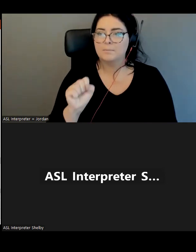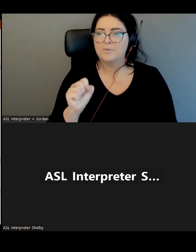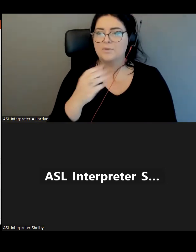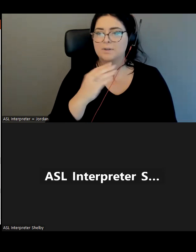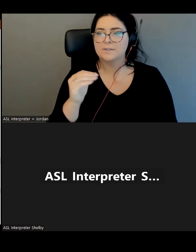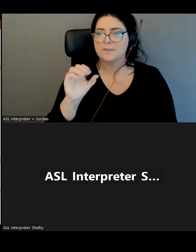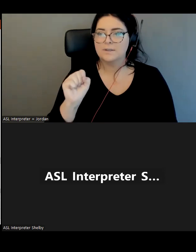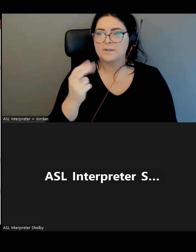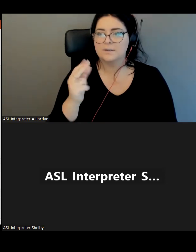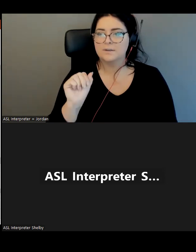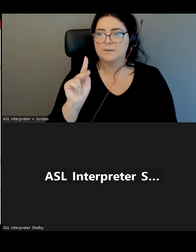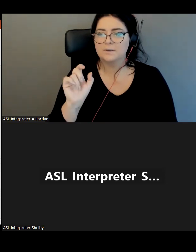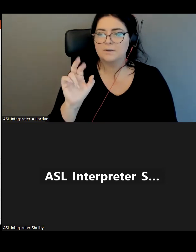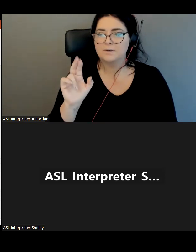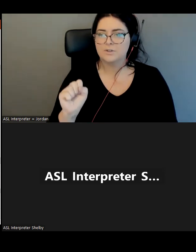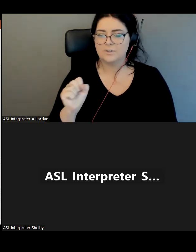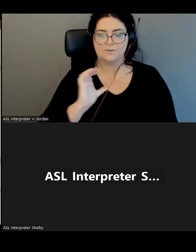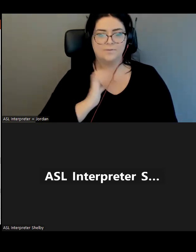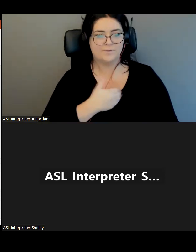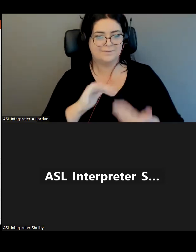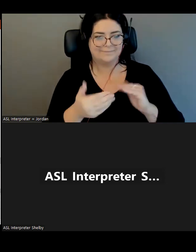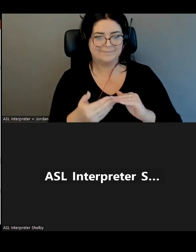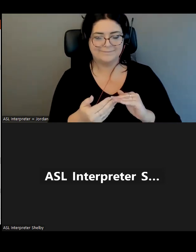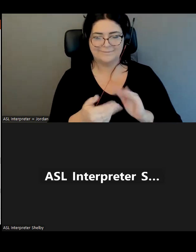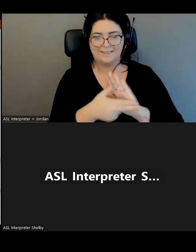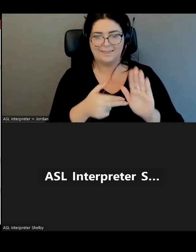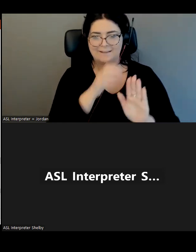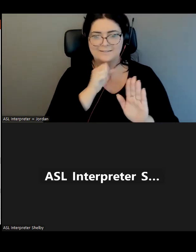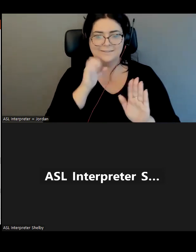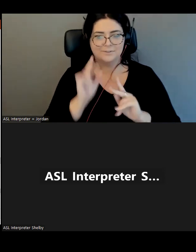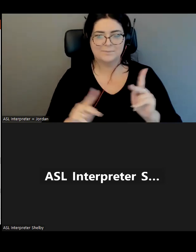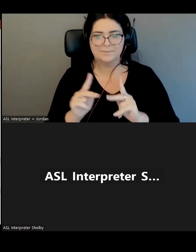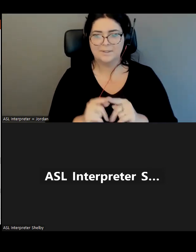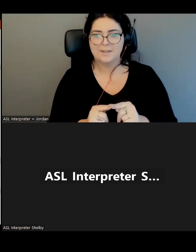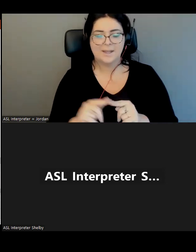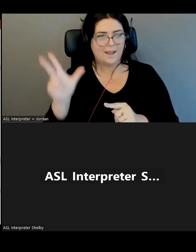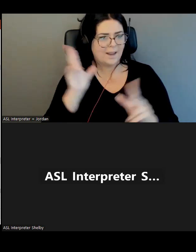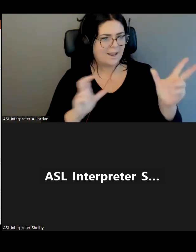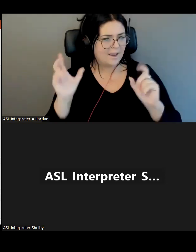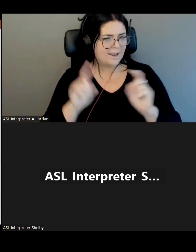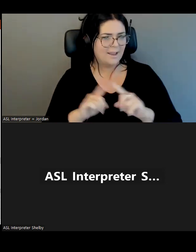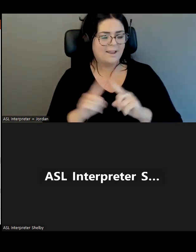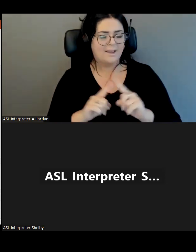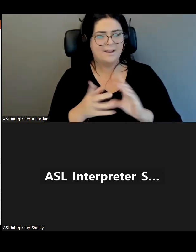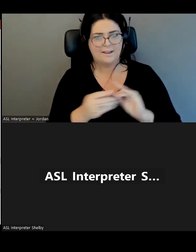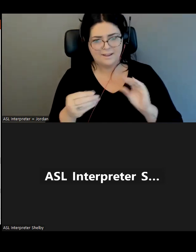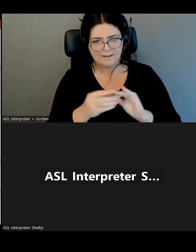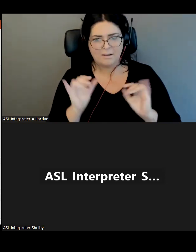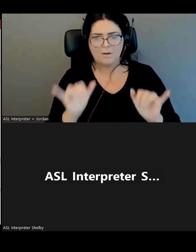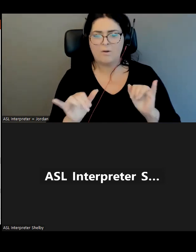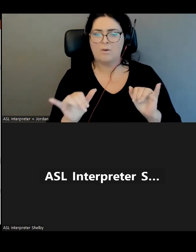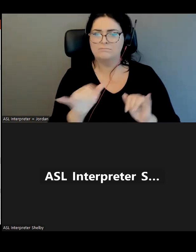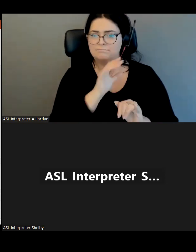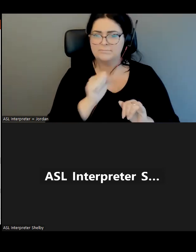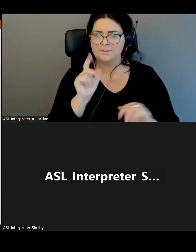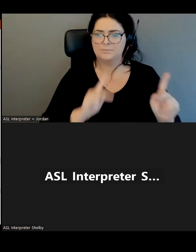and shakers in our communities. And I'm always astonished when I hear the stories about the things that they've